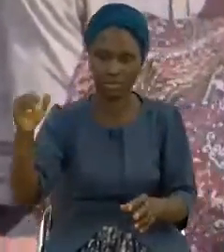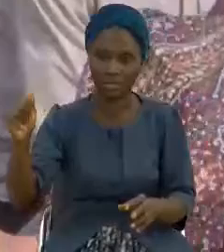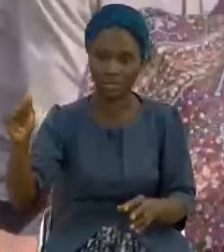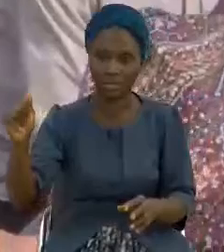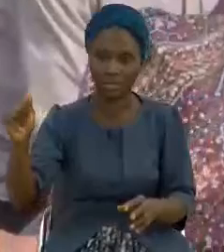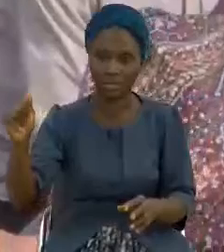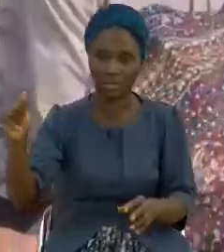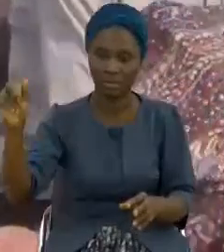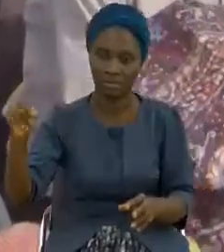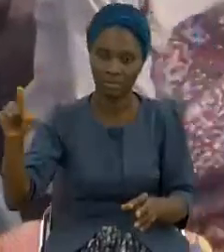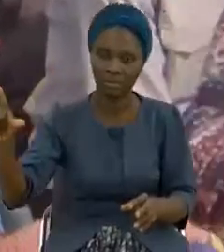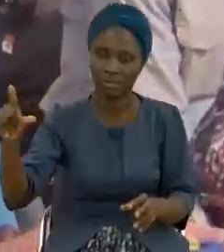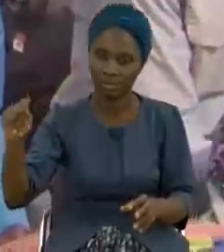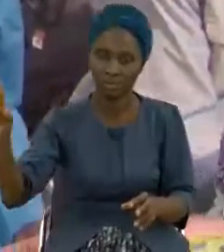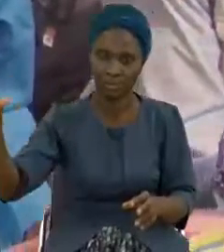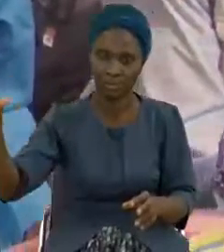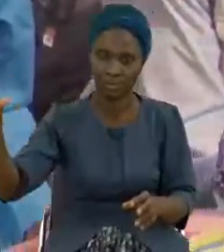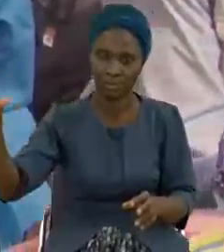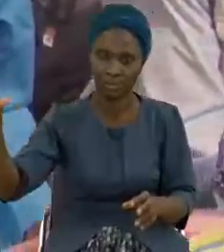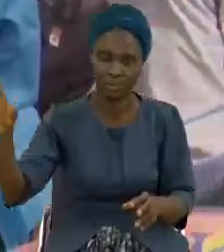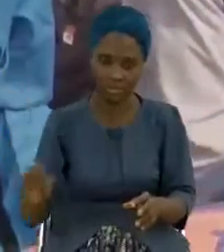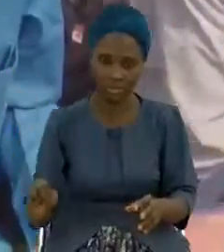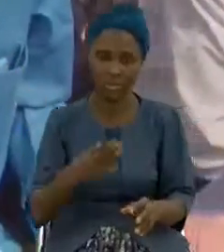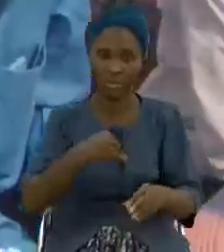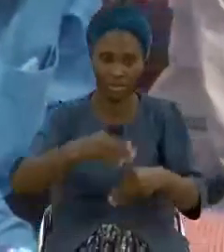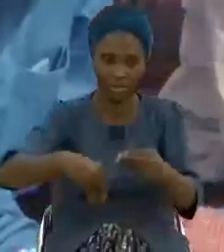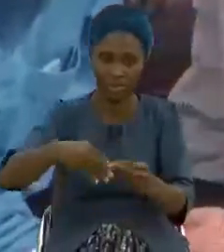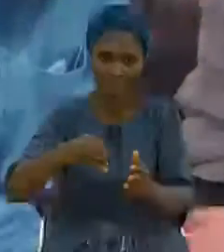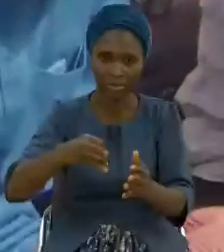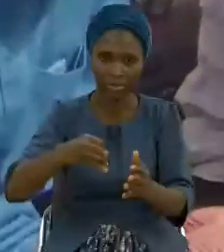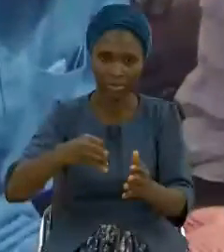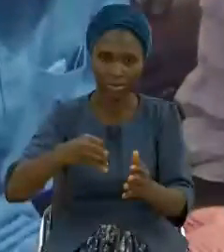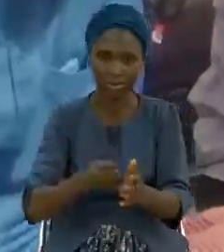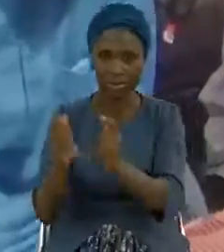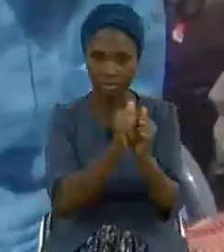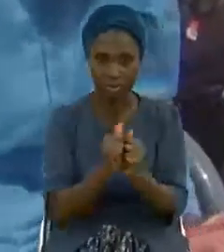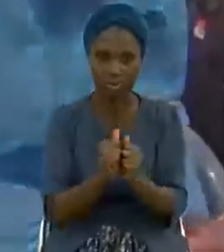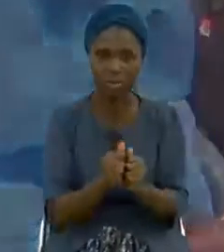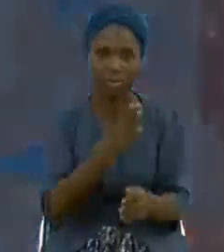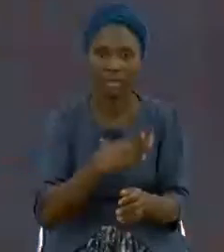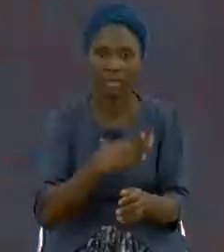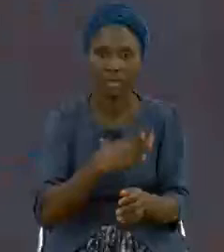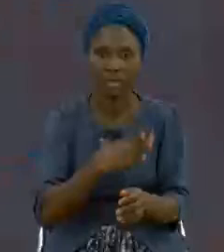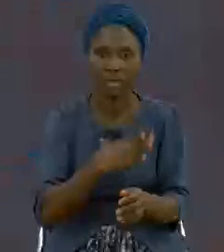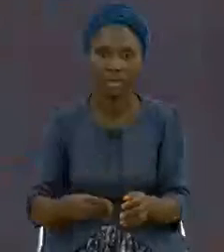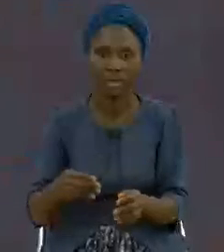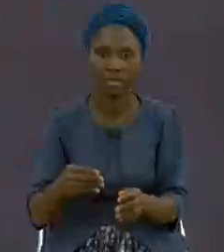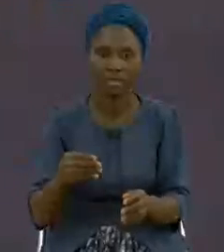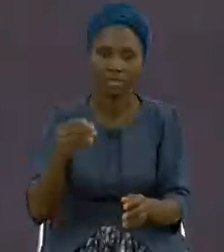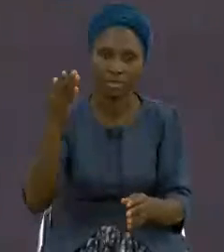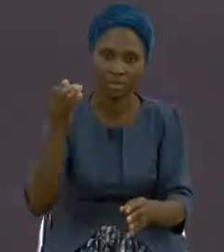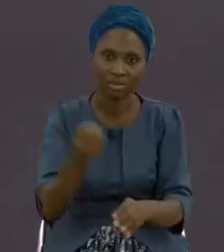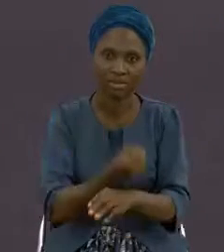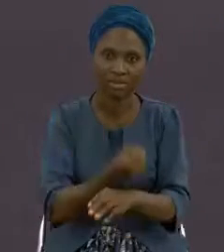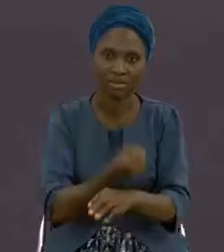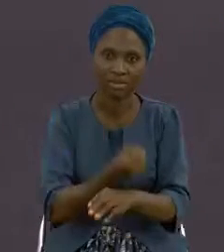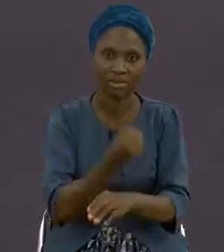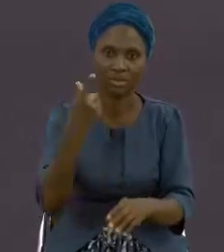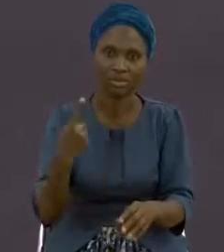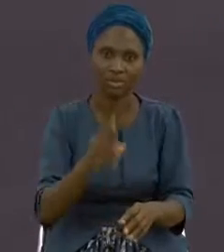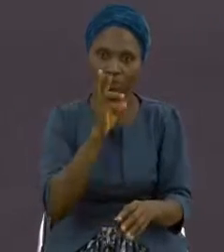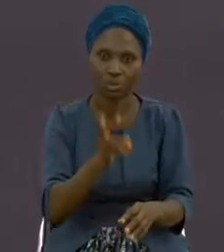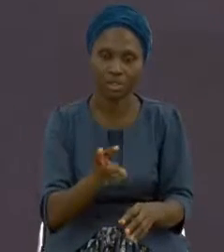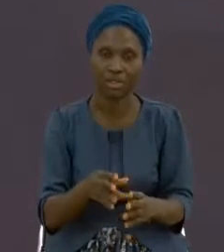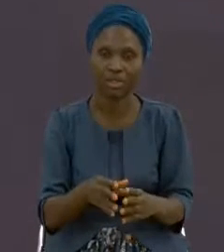they were divided hither and thither. So they too went